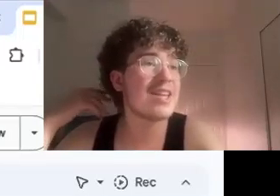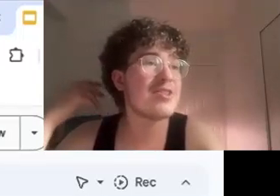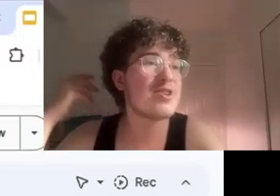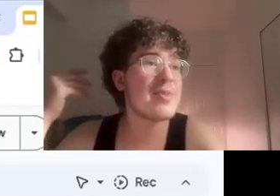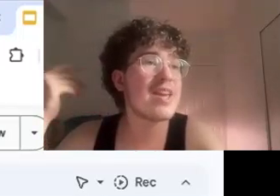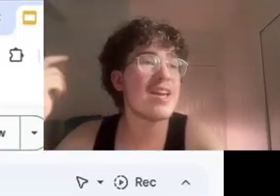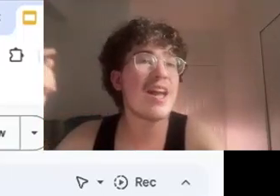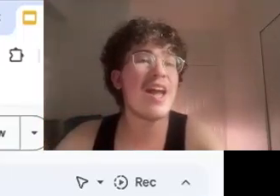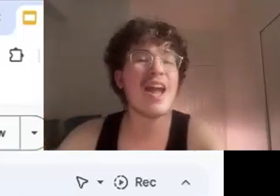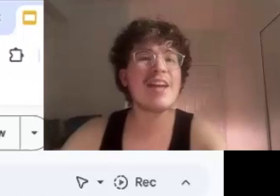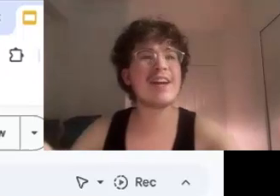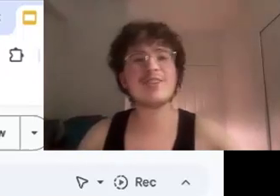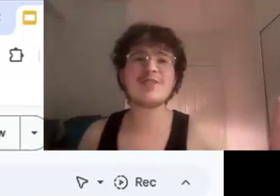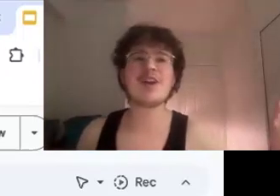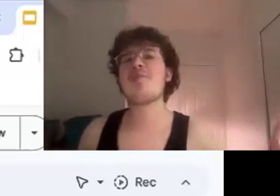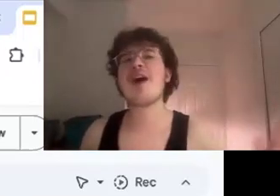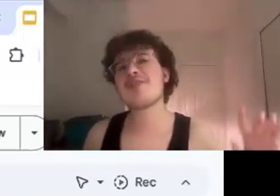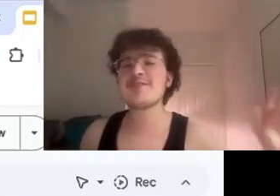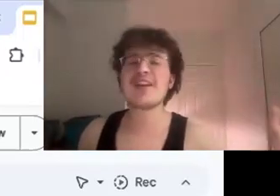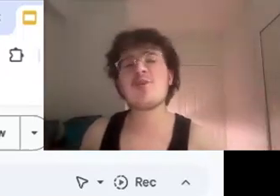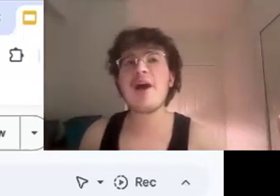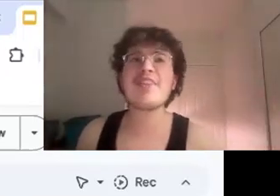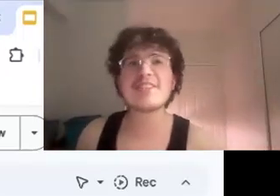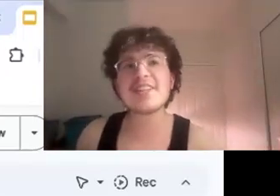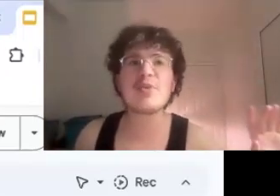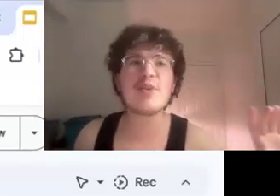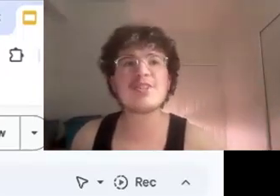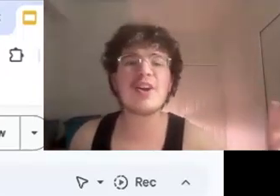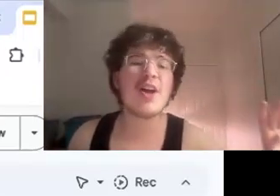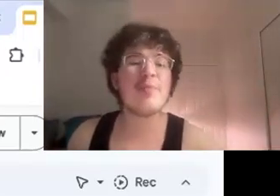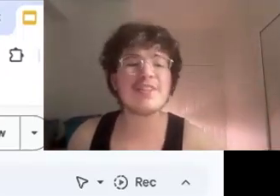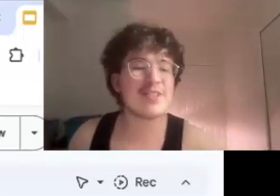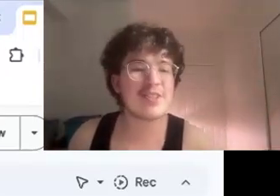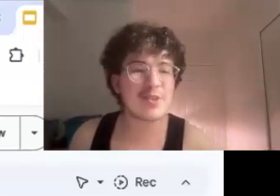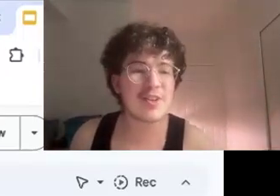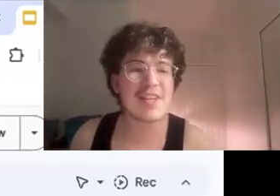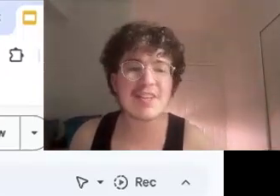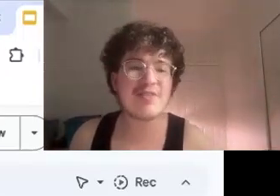significant step in the evolution of these laws. So the original version of the